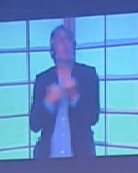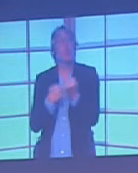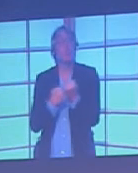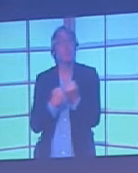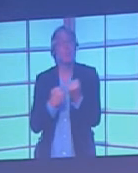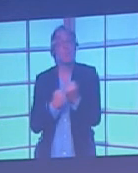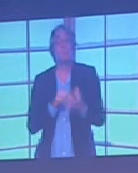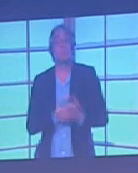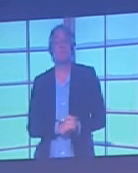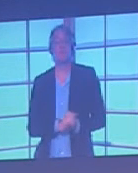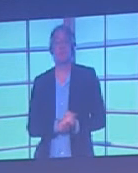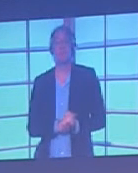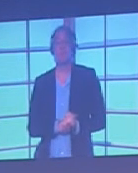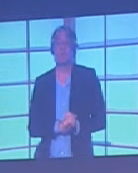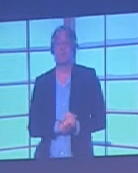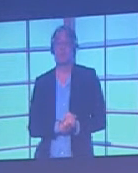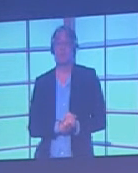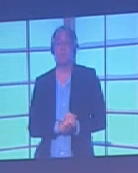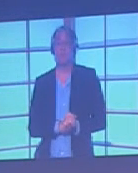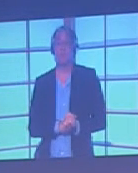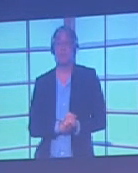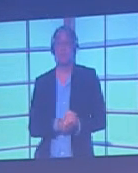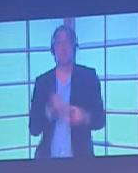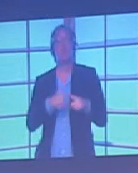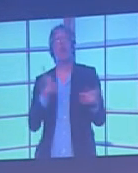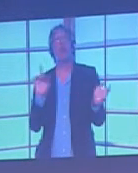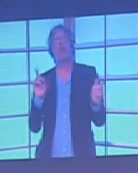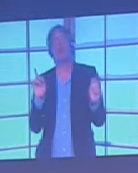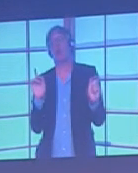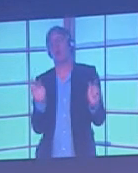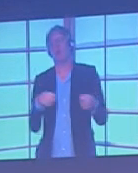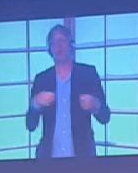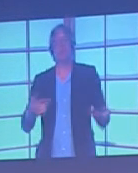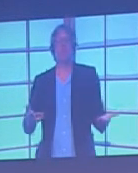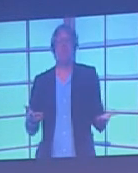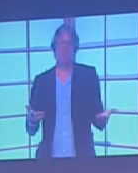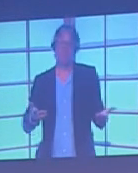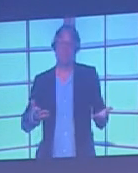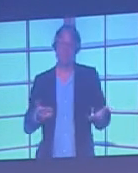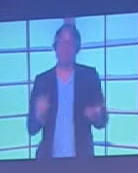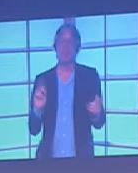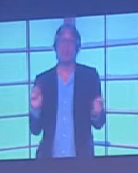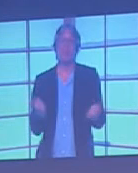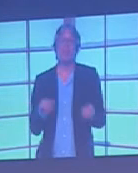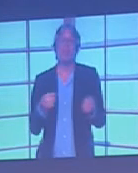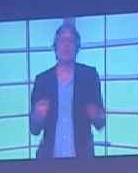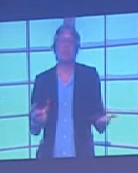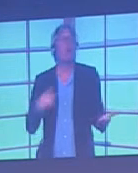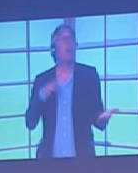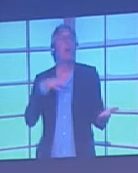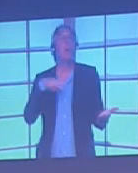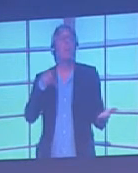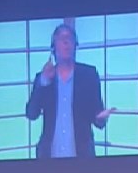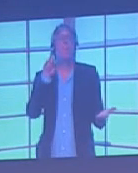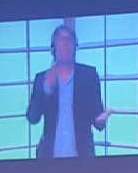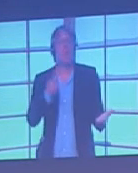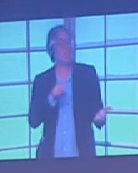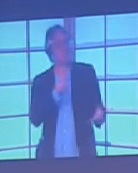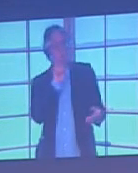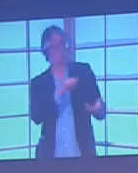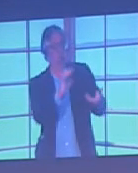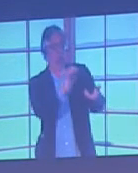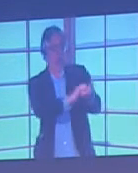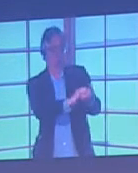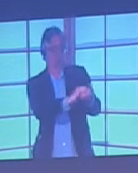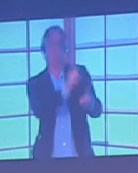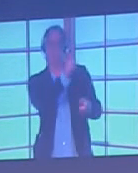change. And of course, naturally, this leads to having the need for somebody within the club that takes